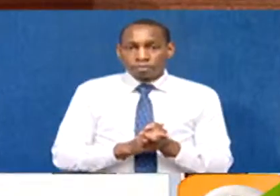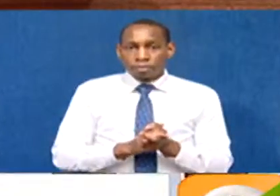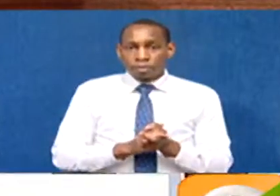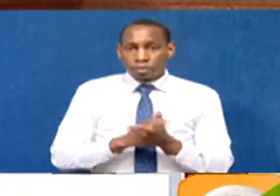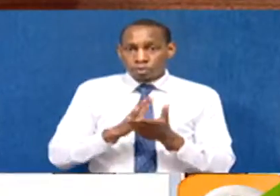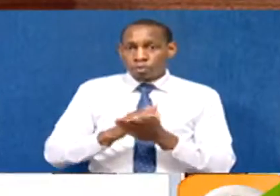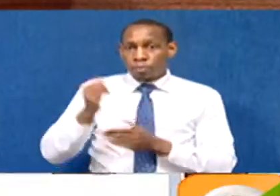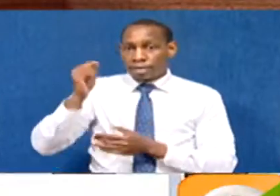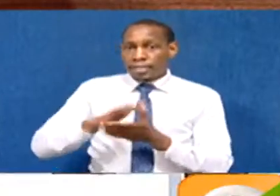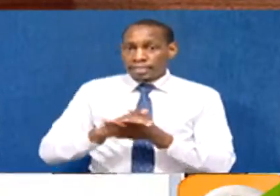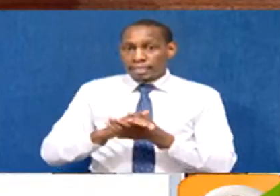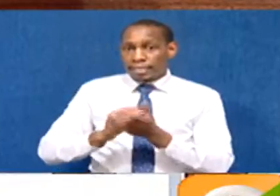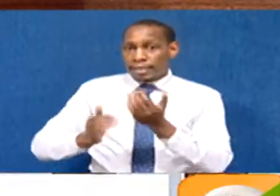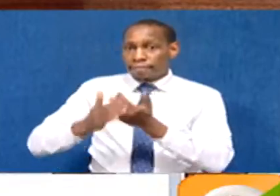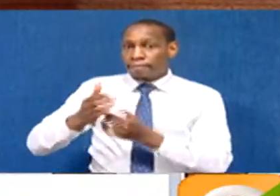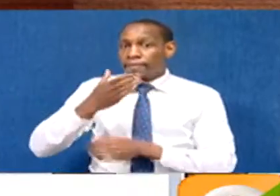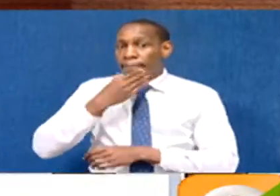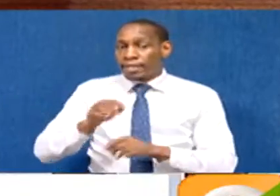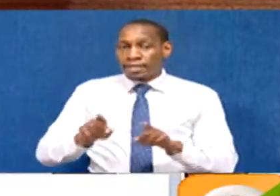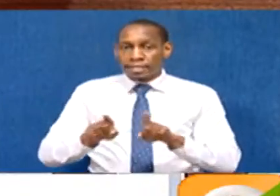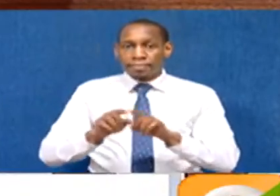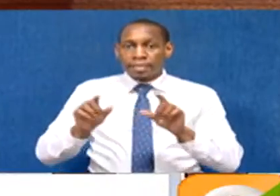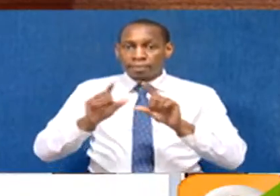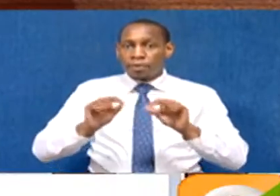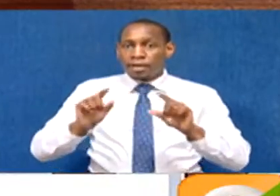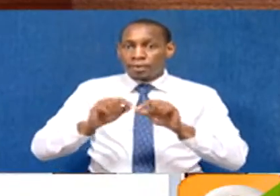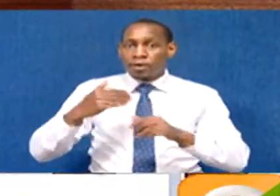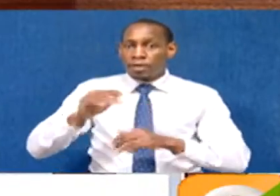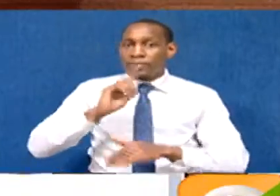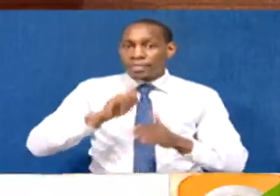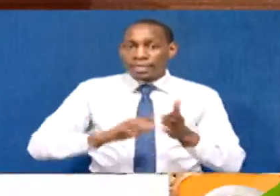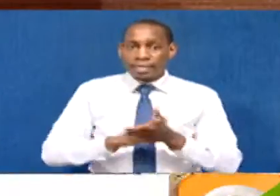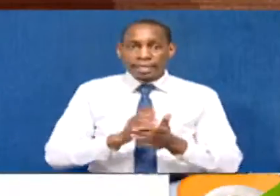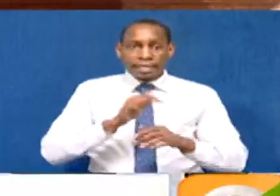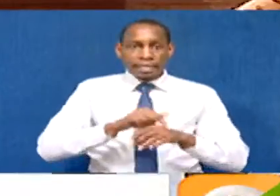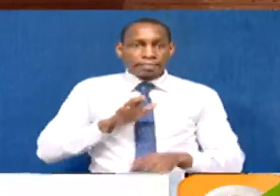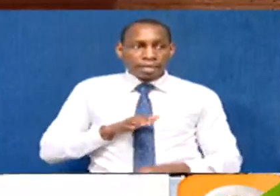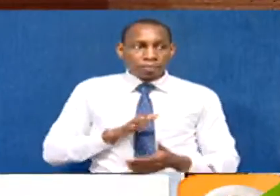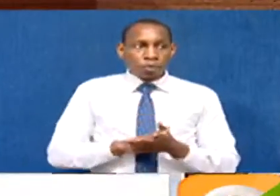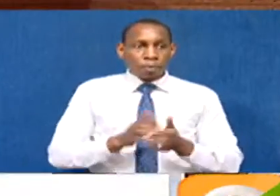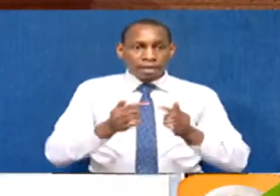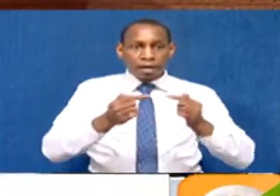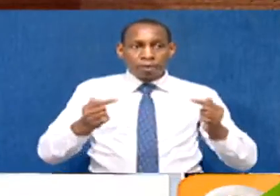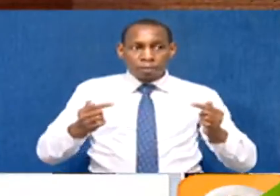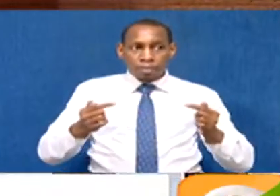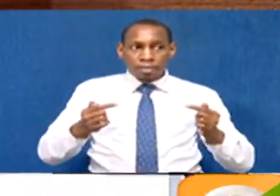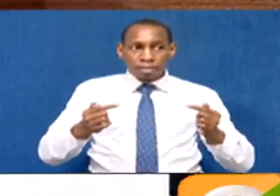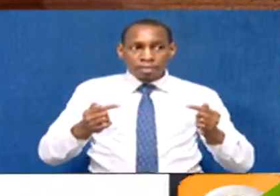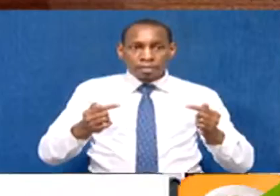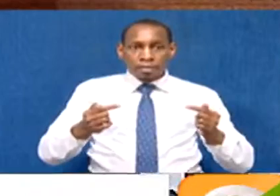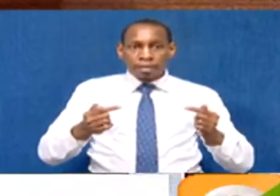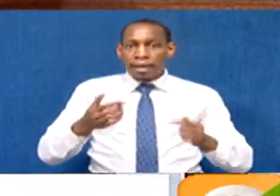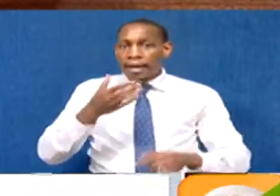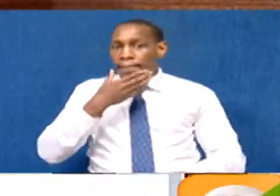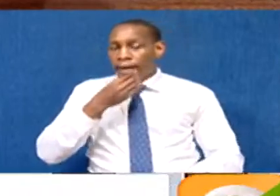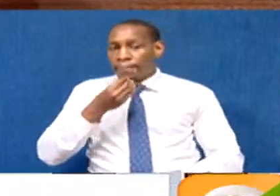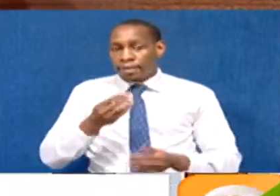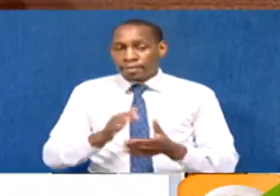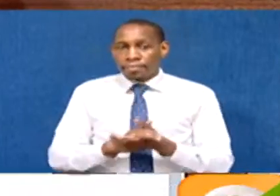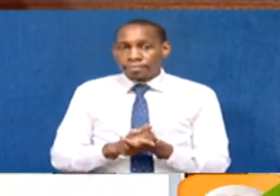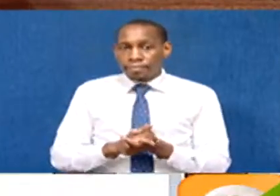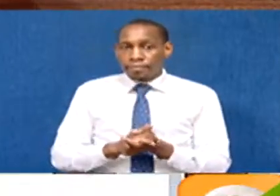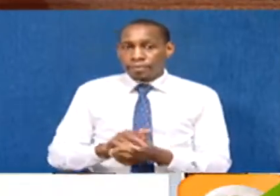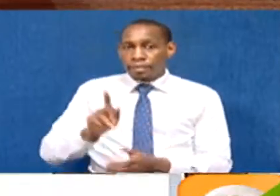it favors the men. And Baba says many times about how if a woman is running against a man, if Alice is running against a man